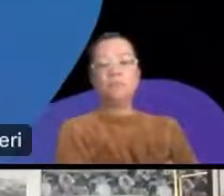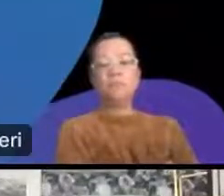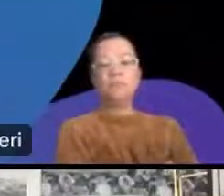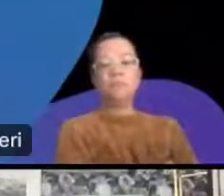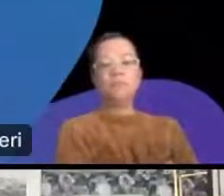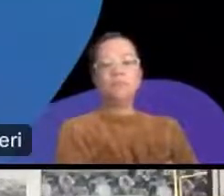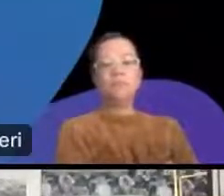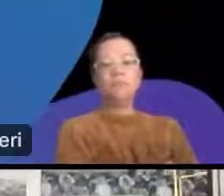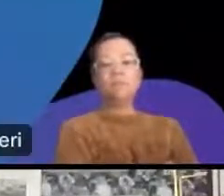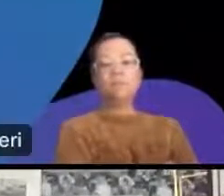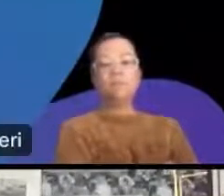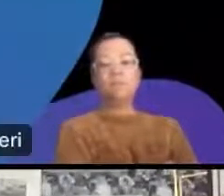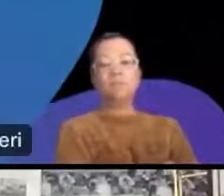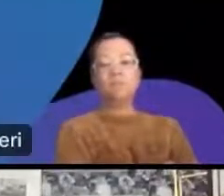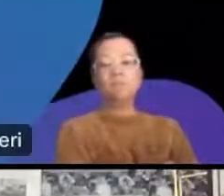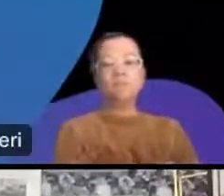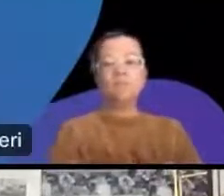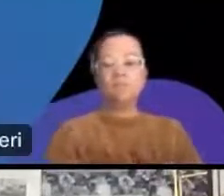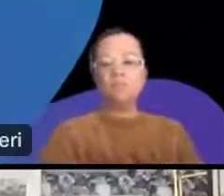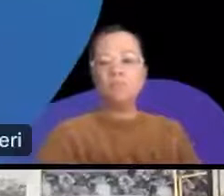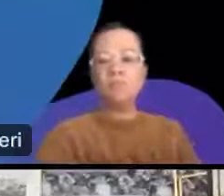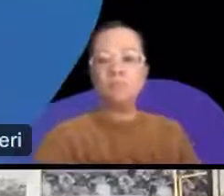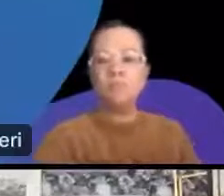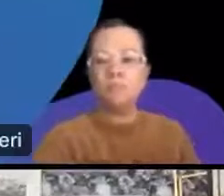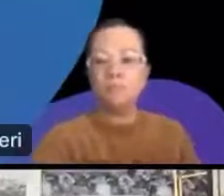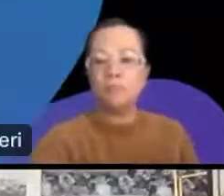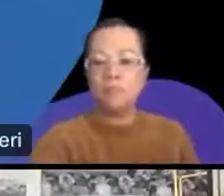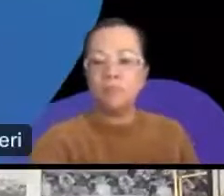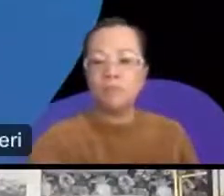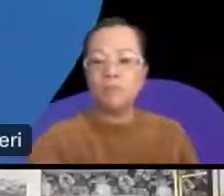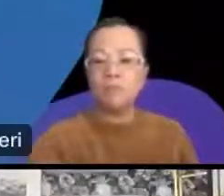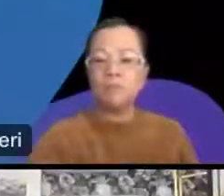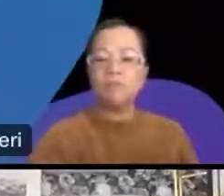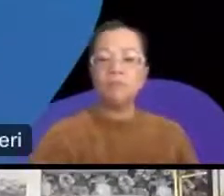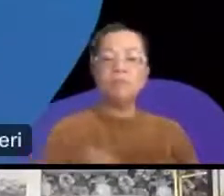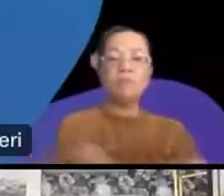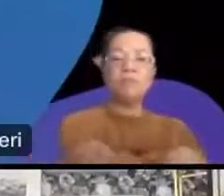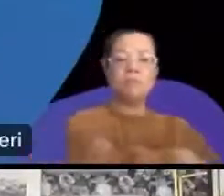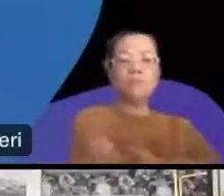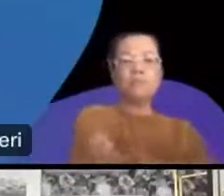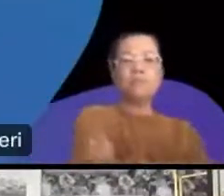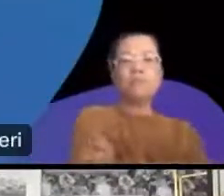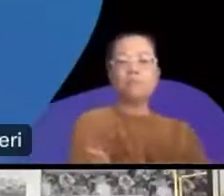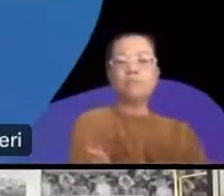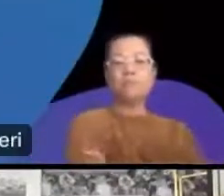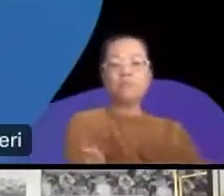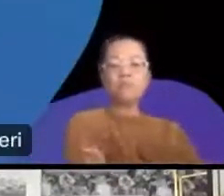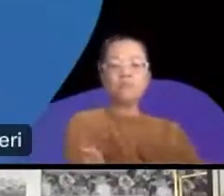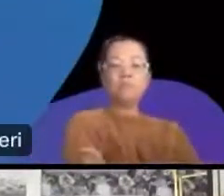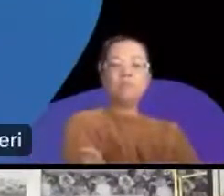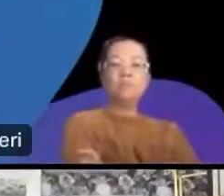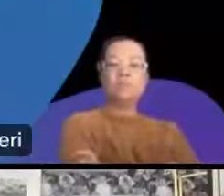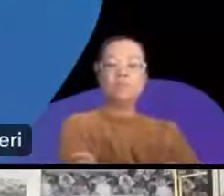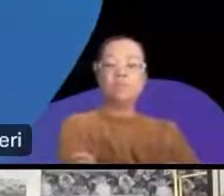think ARCA and others, we're looking at just the impact on the regional centers and certainly on the service providers. The